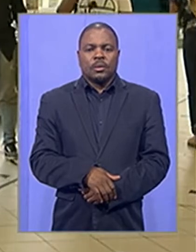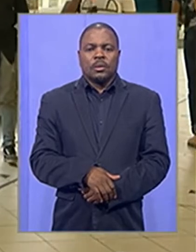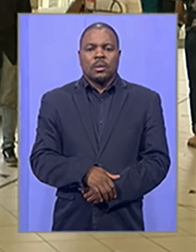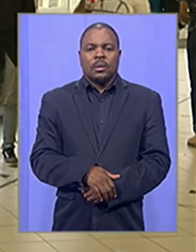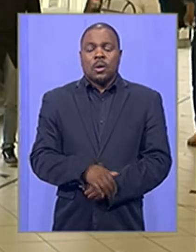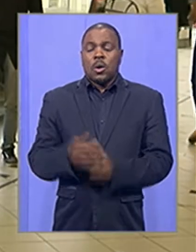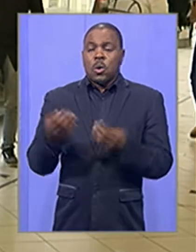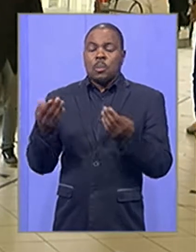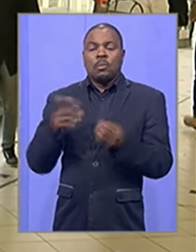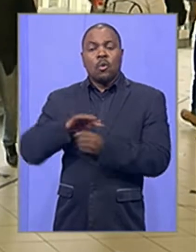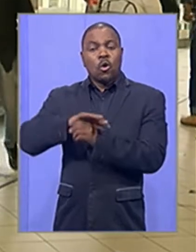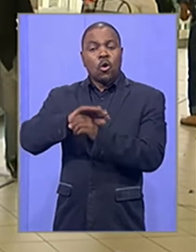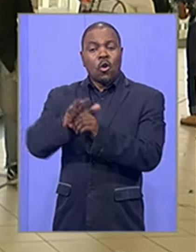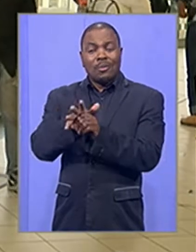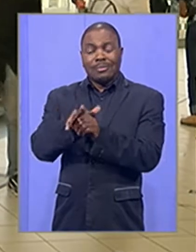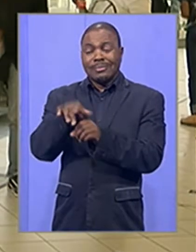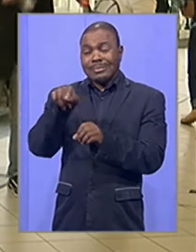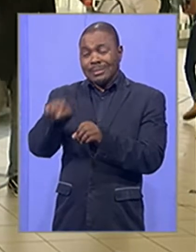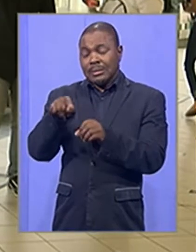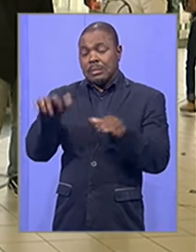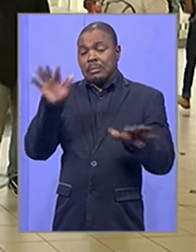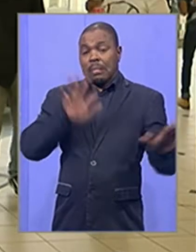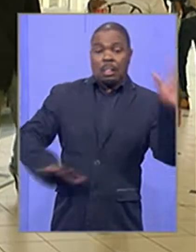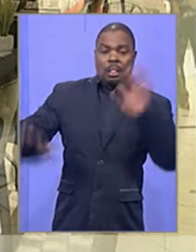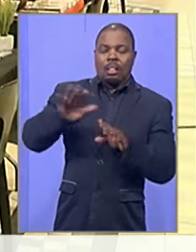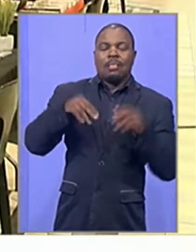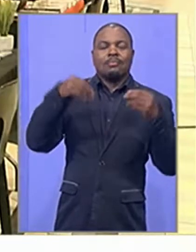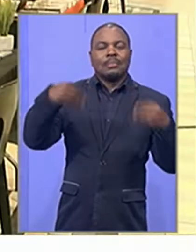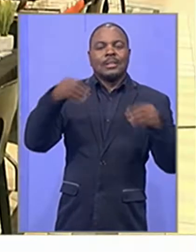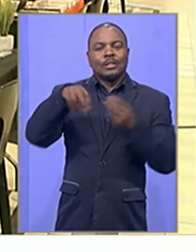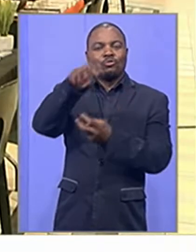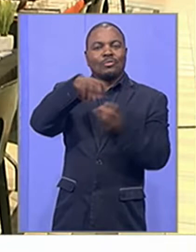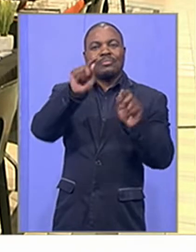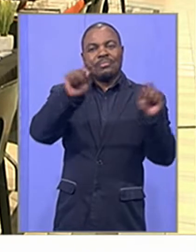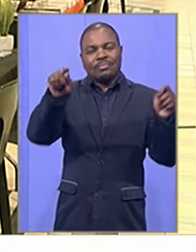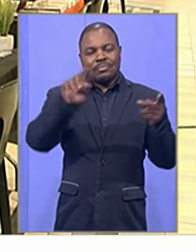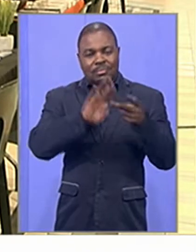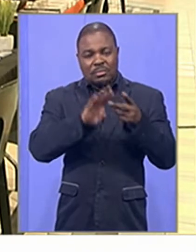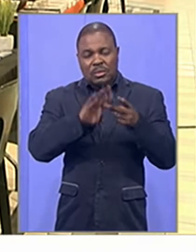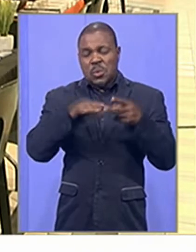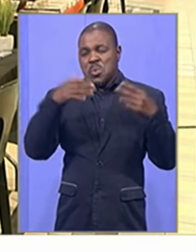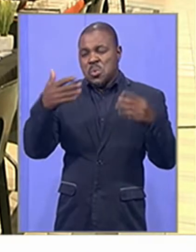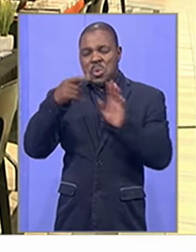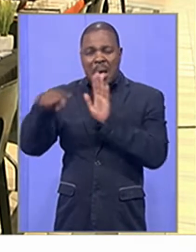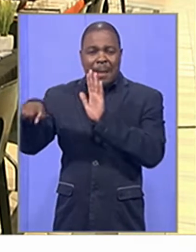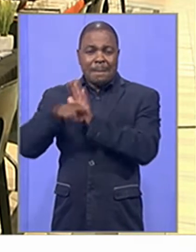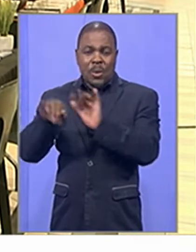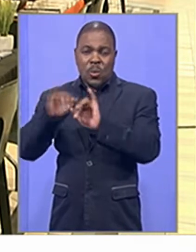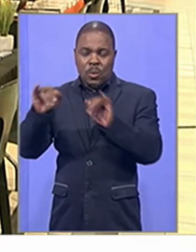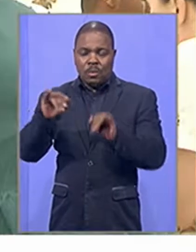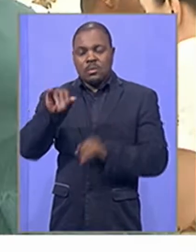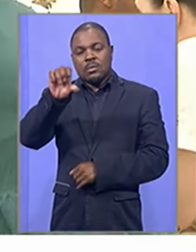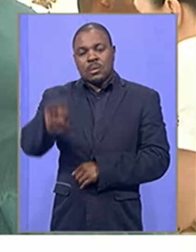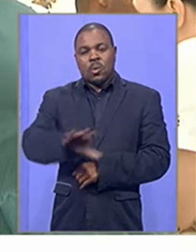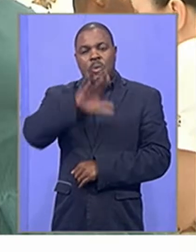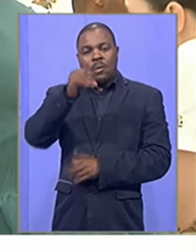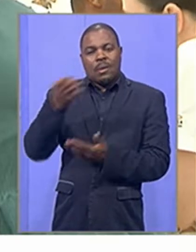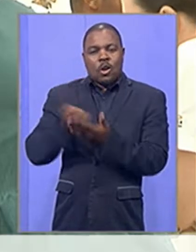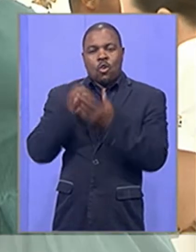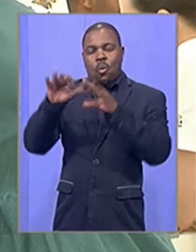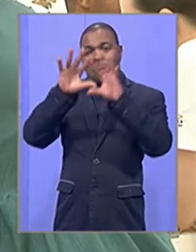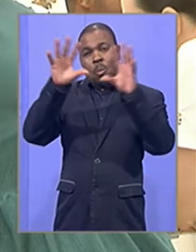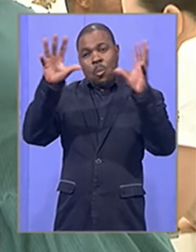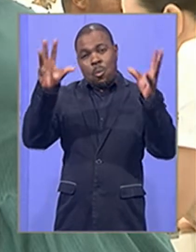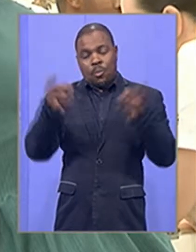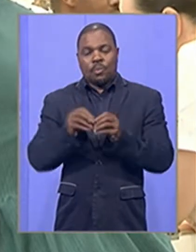Leroborobo la COVID-19 le tshikintse lephata la bojanala mme le nnile le manokonoko a utlwalang mo ikonoming ya Aforika Borwa ka